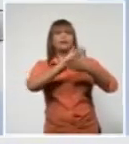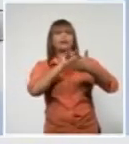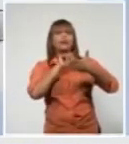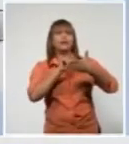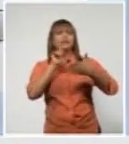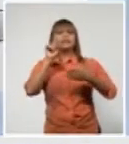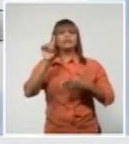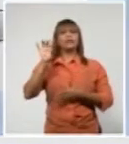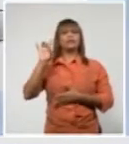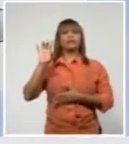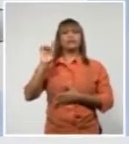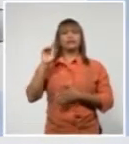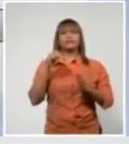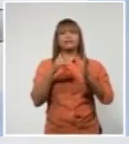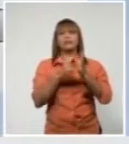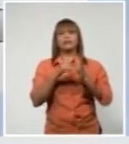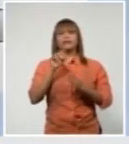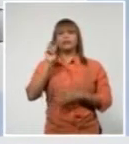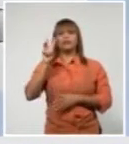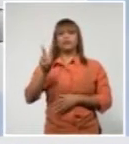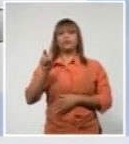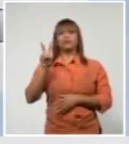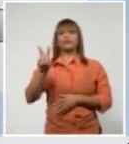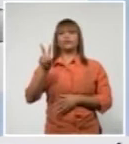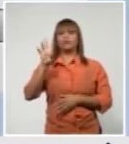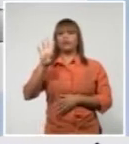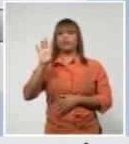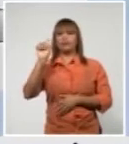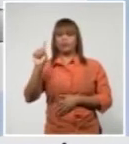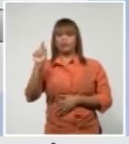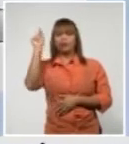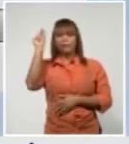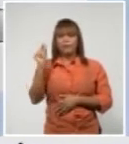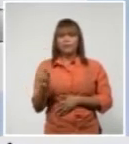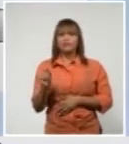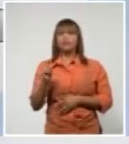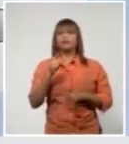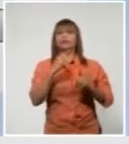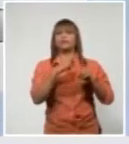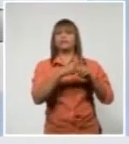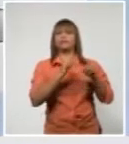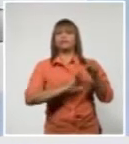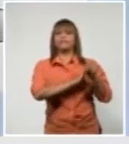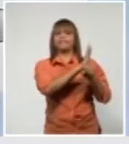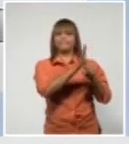49.35% of all cases worldwide, reported